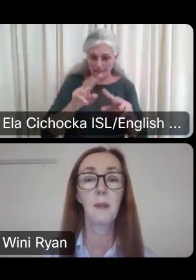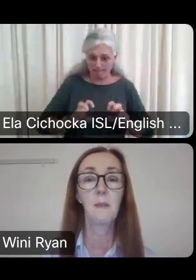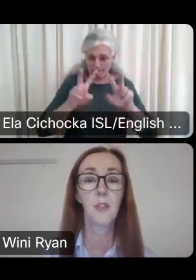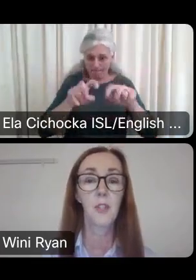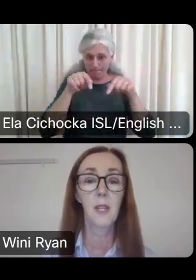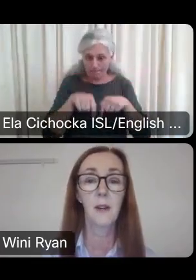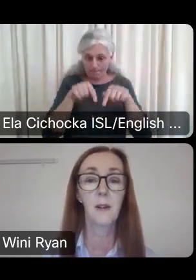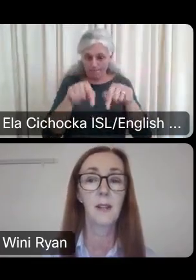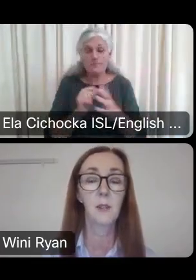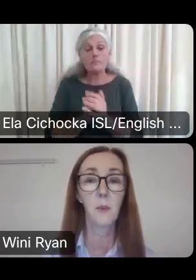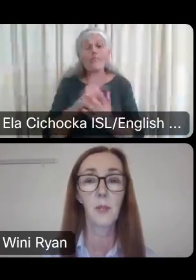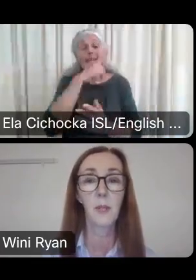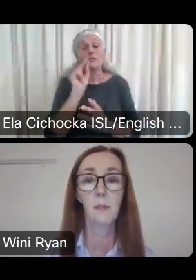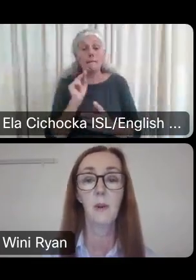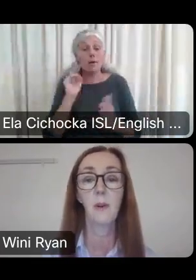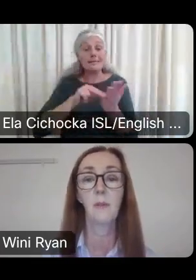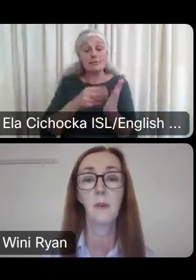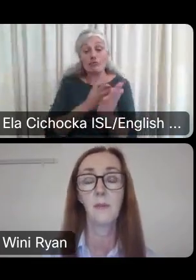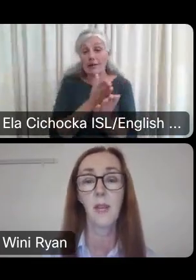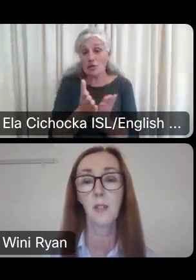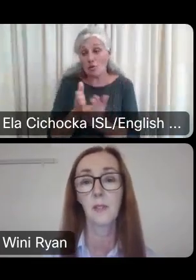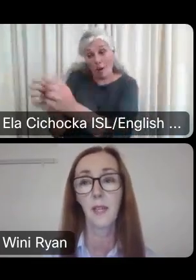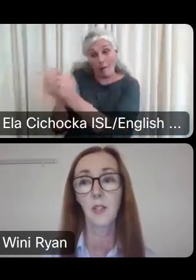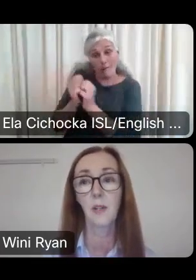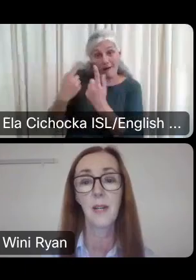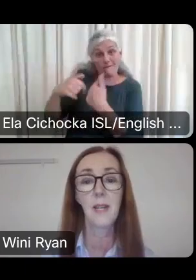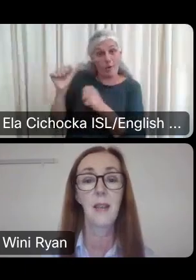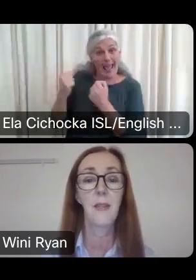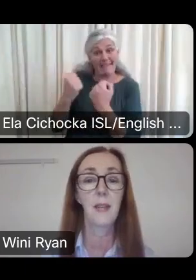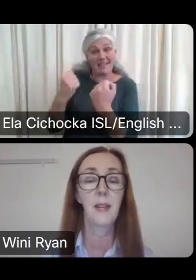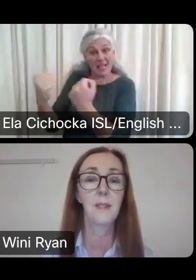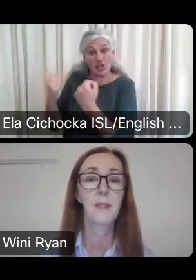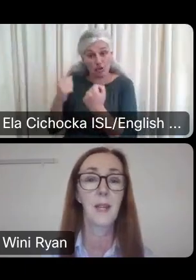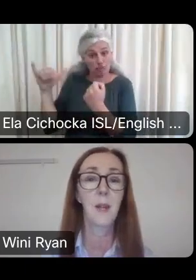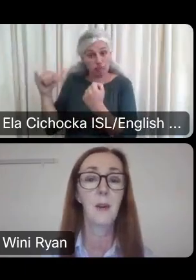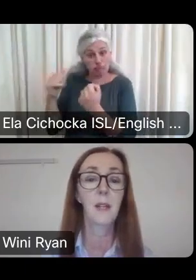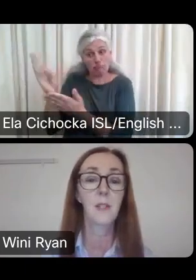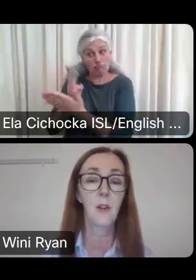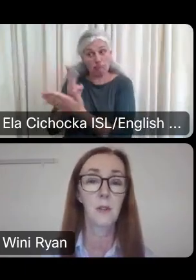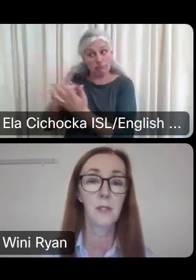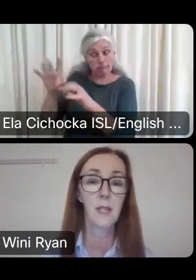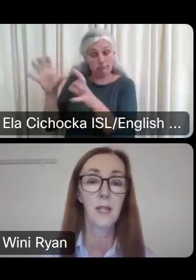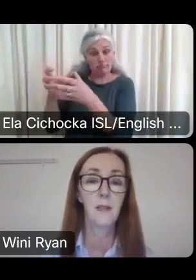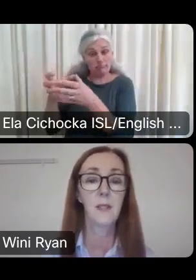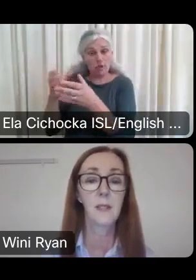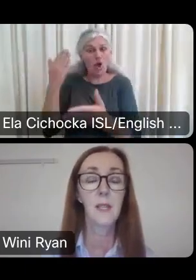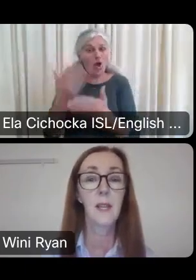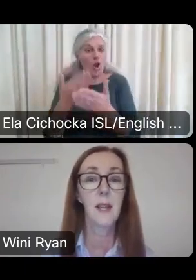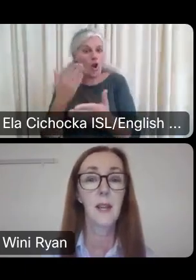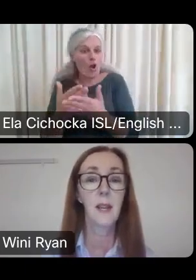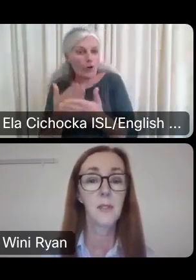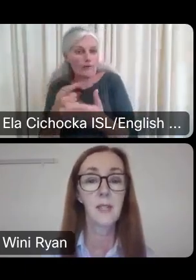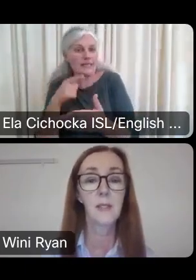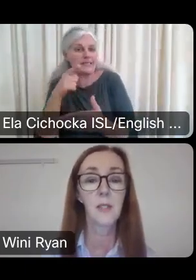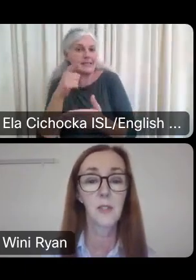example of a strategy here is one that we borrowed from the aviation sector, and that is learning to cuss.